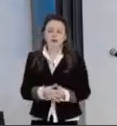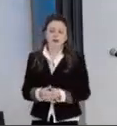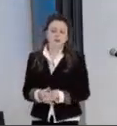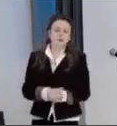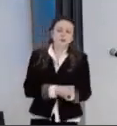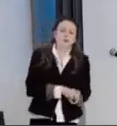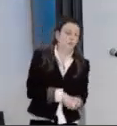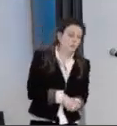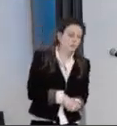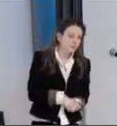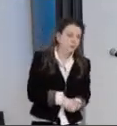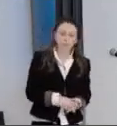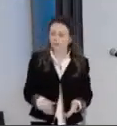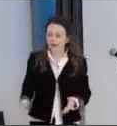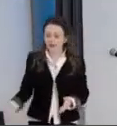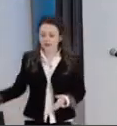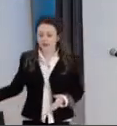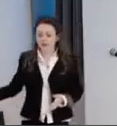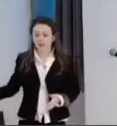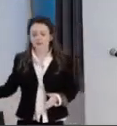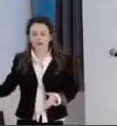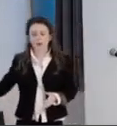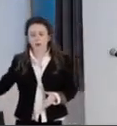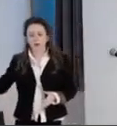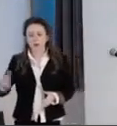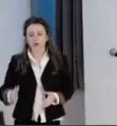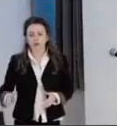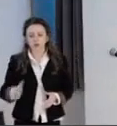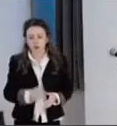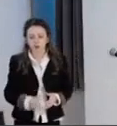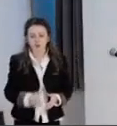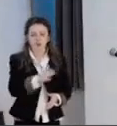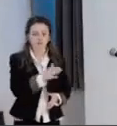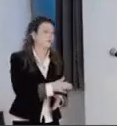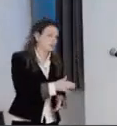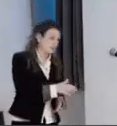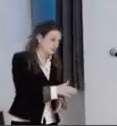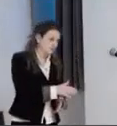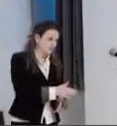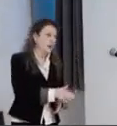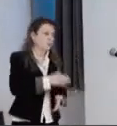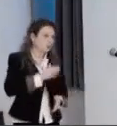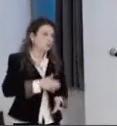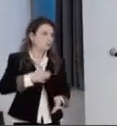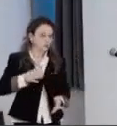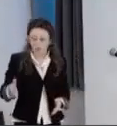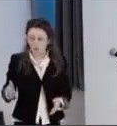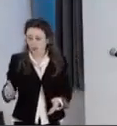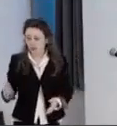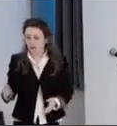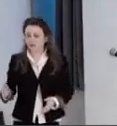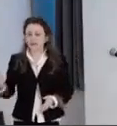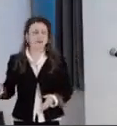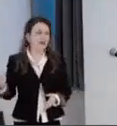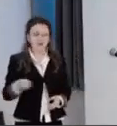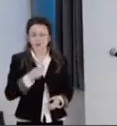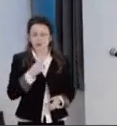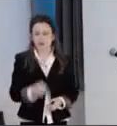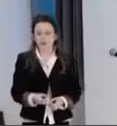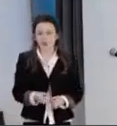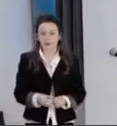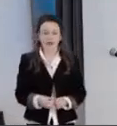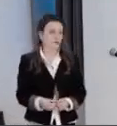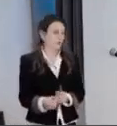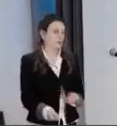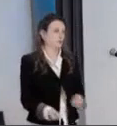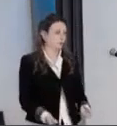find McQueen's necklace beautiful, it would be best if our appreciation stopped at appearances, and we did not know that the necklace is